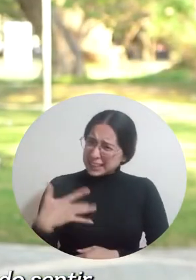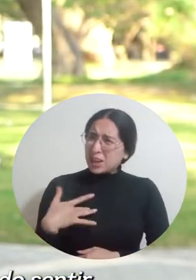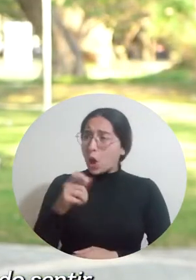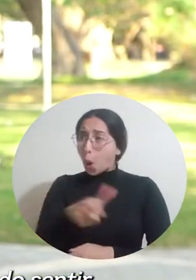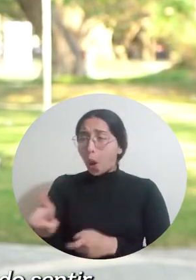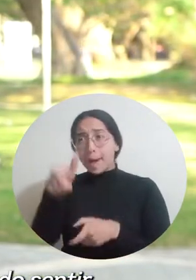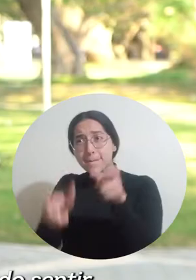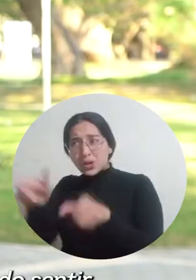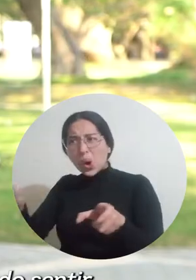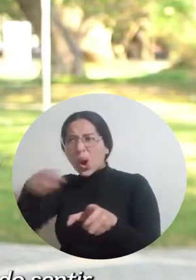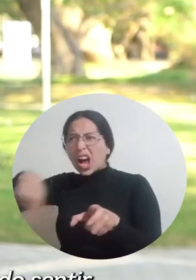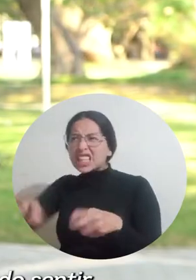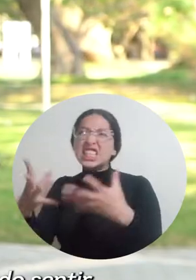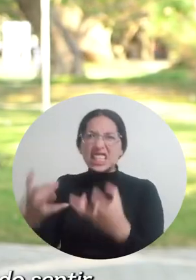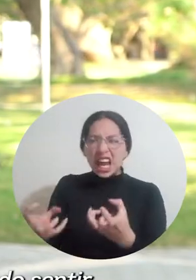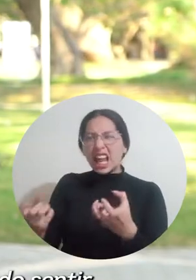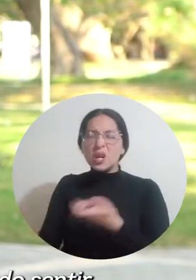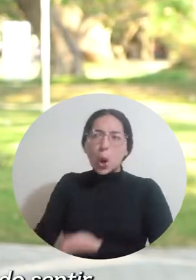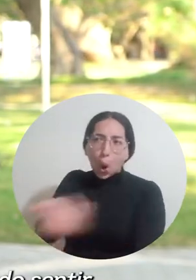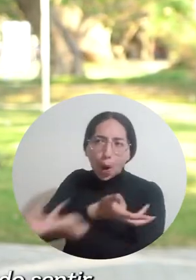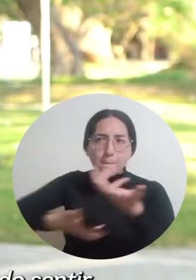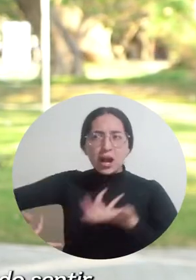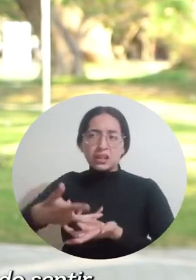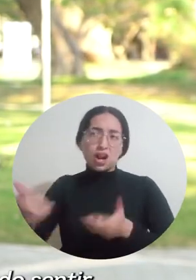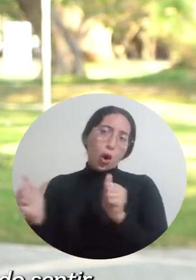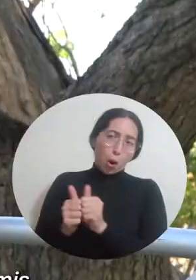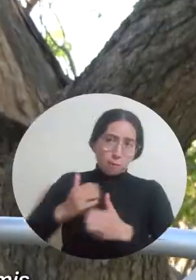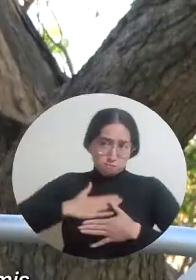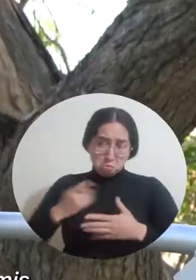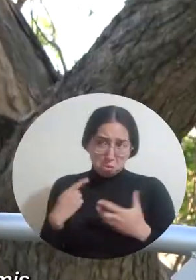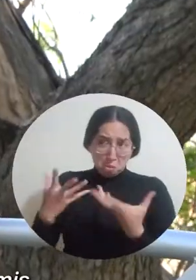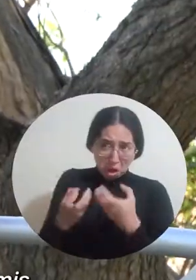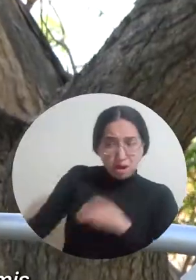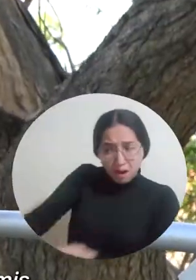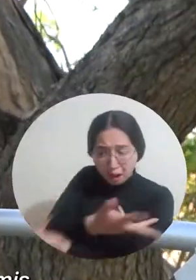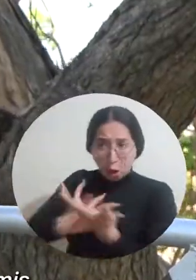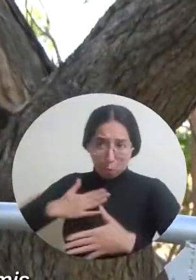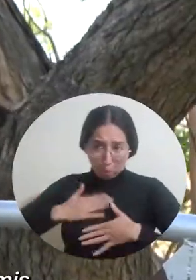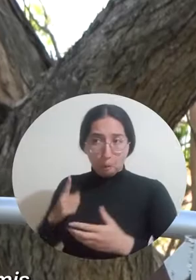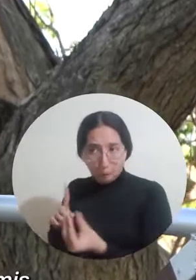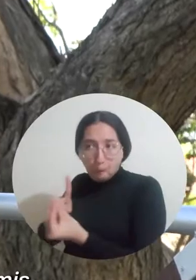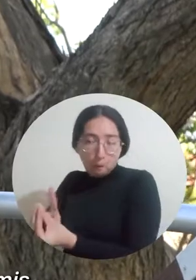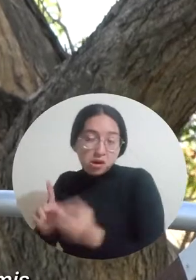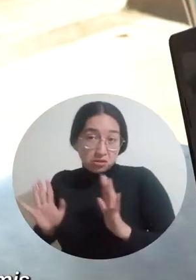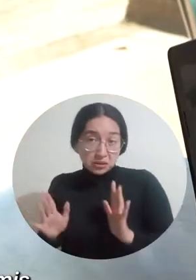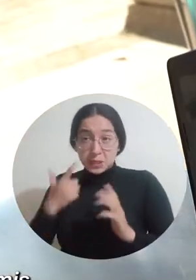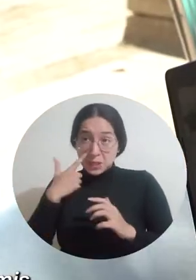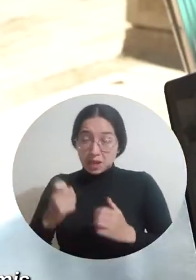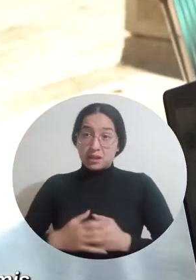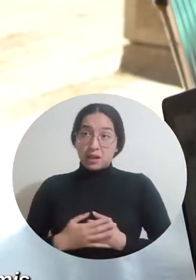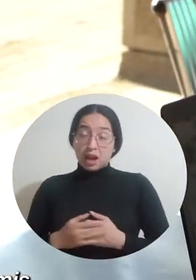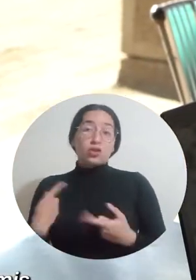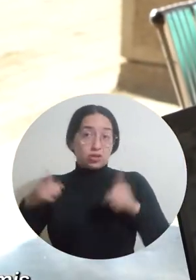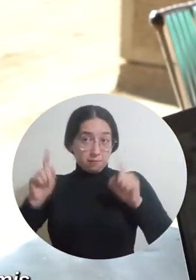people want to share with me, and I enjoy a lot of this. I